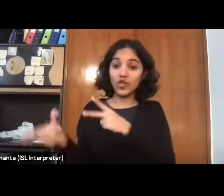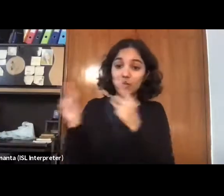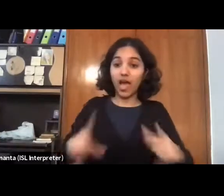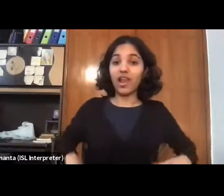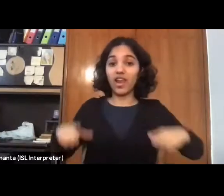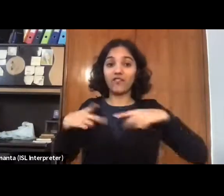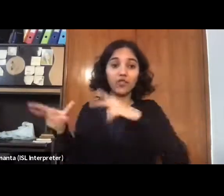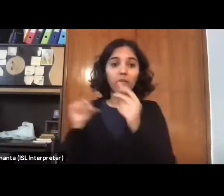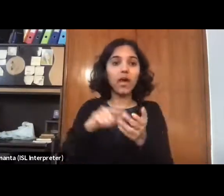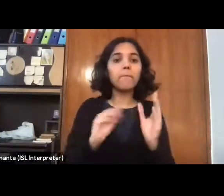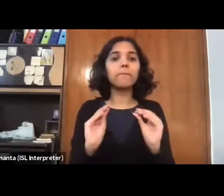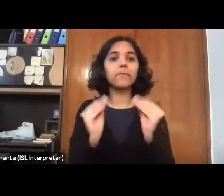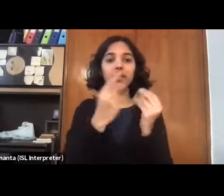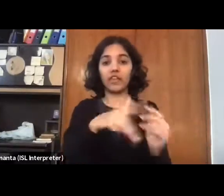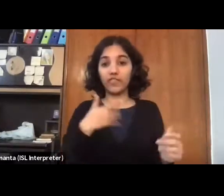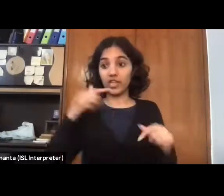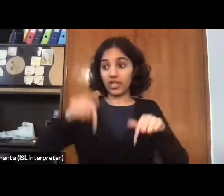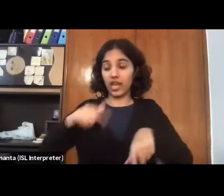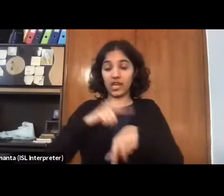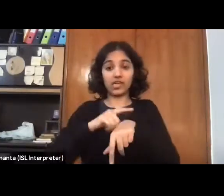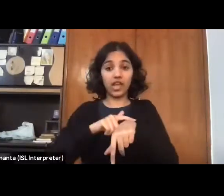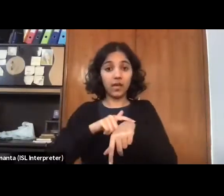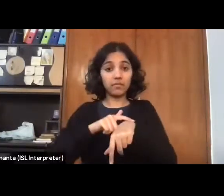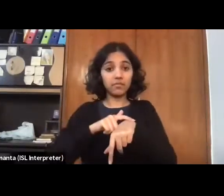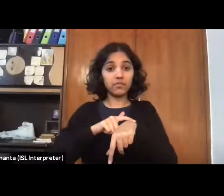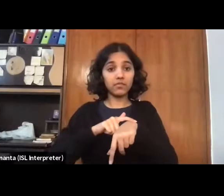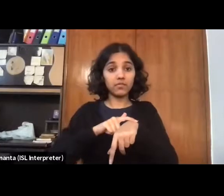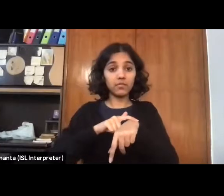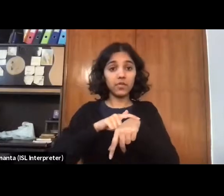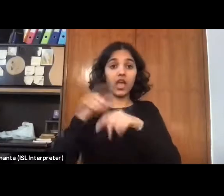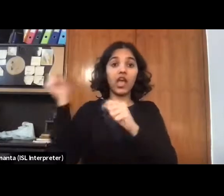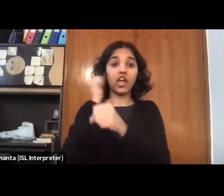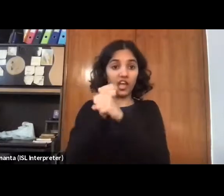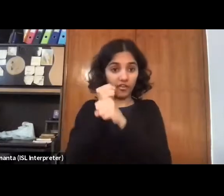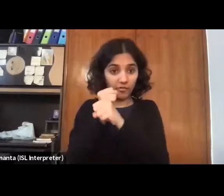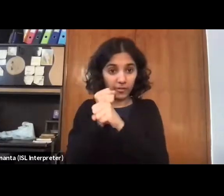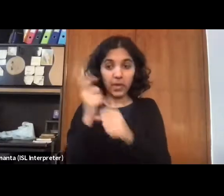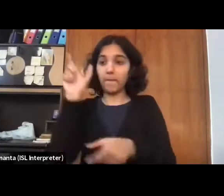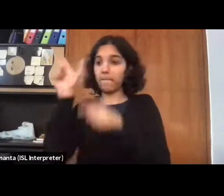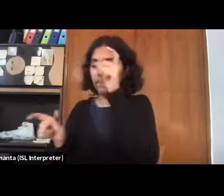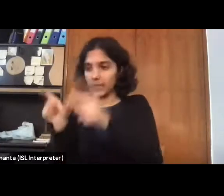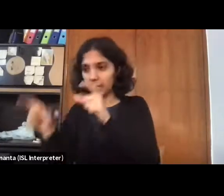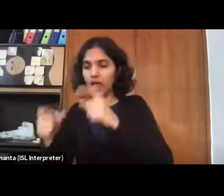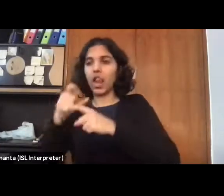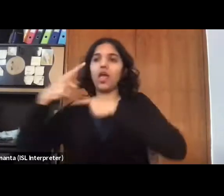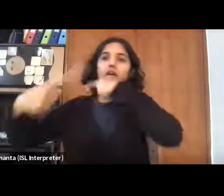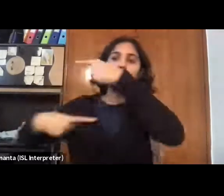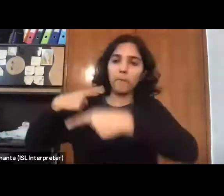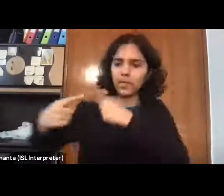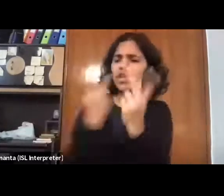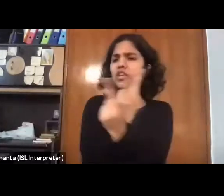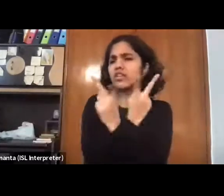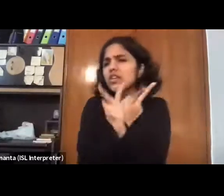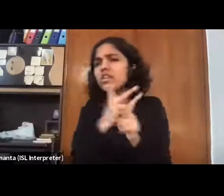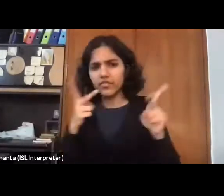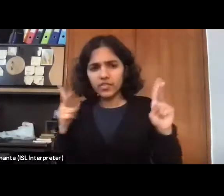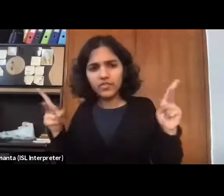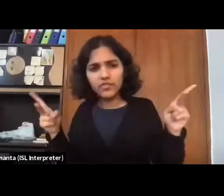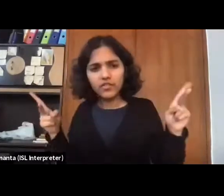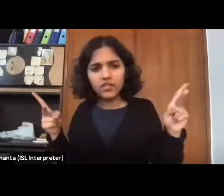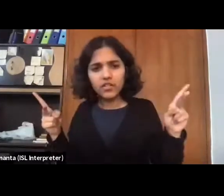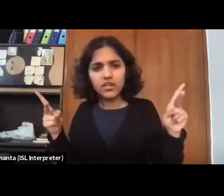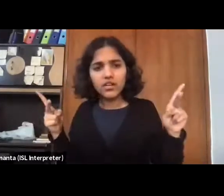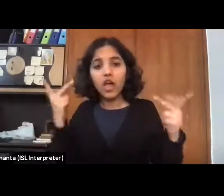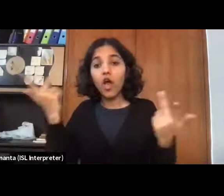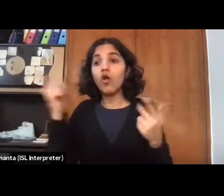I definitely feel this is the time for governments, for people, for companies, and others to